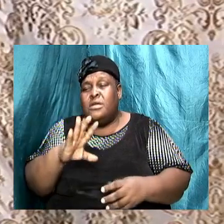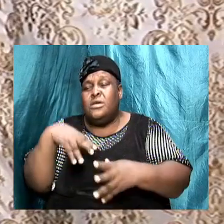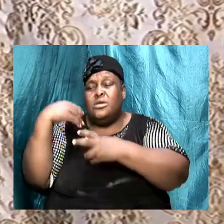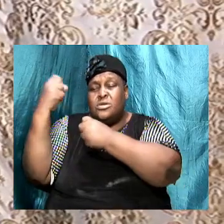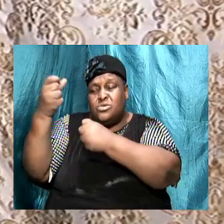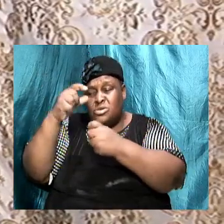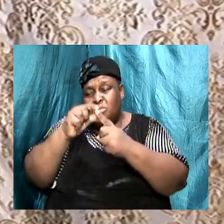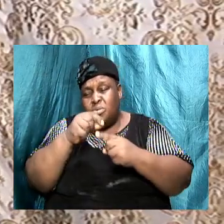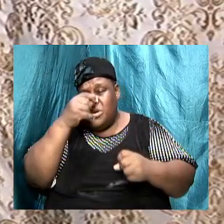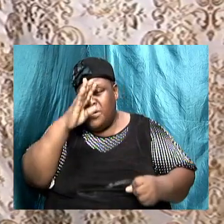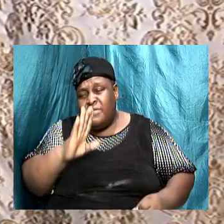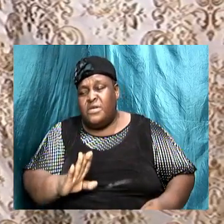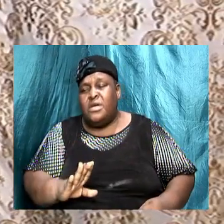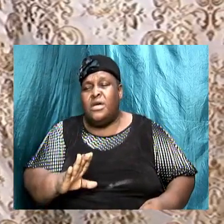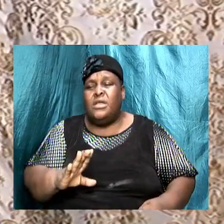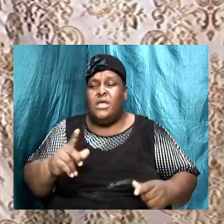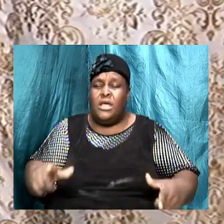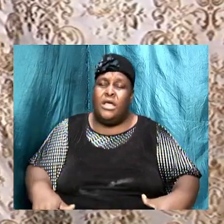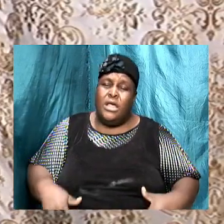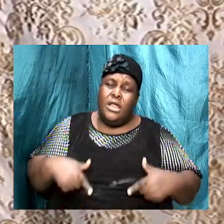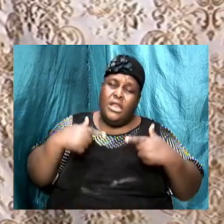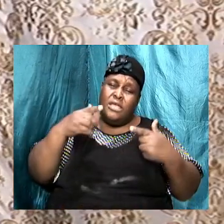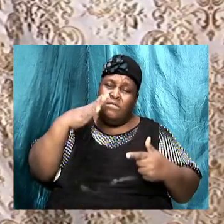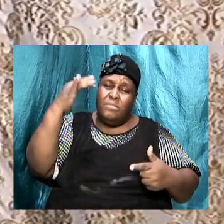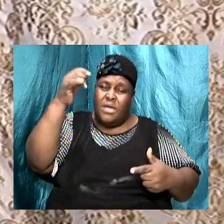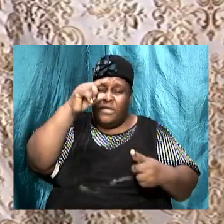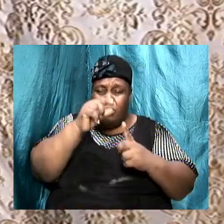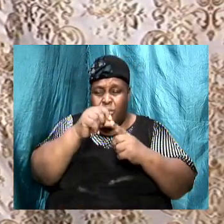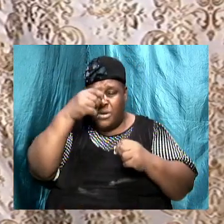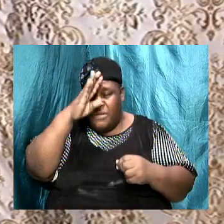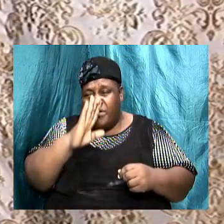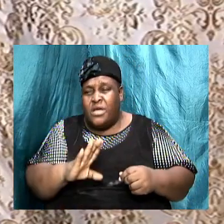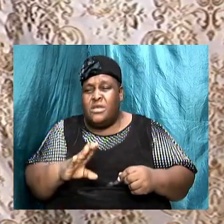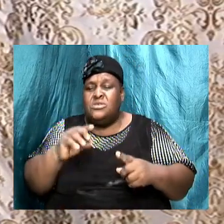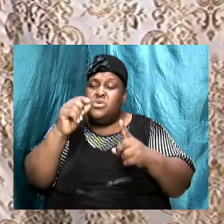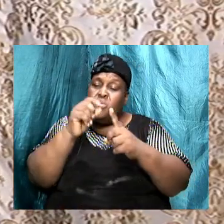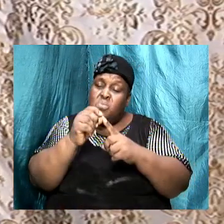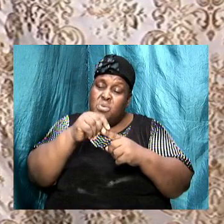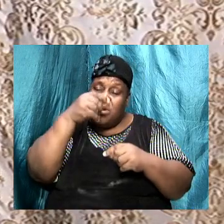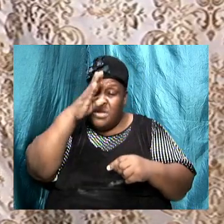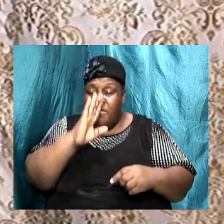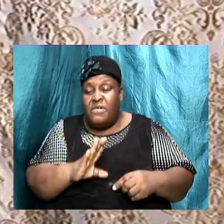of God and we live by the word of God, it is the word of God that says in